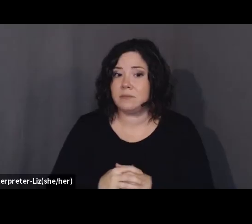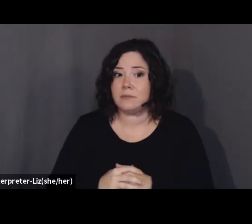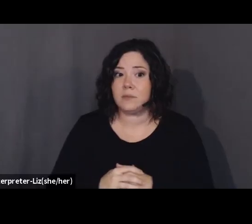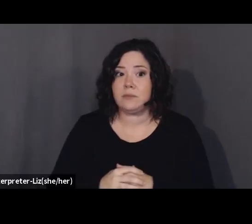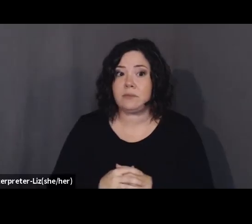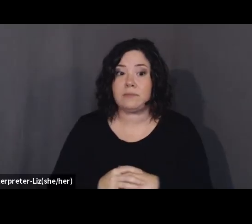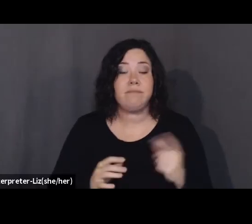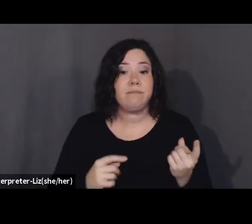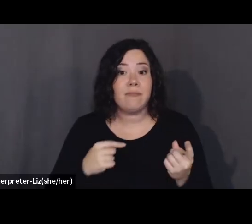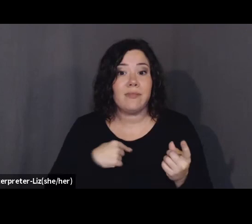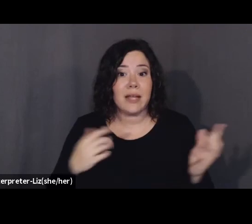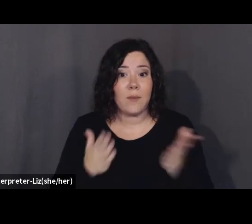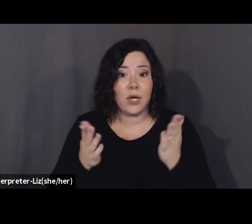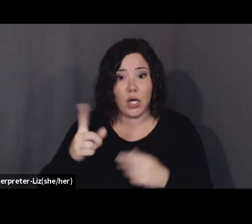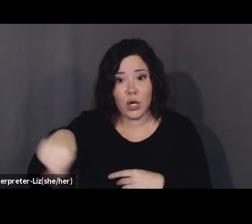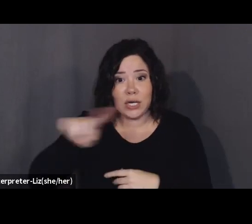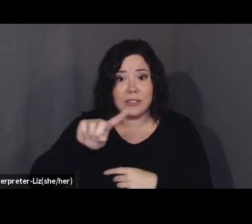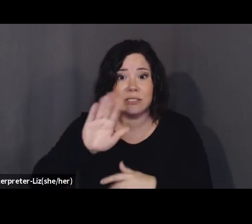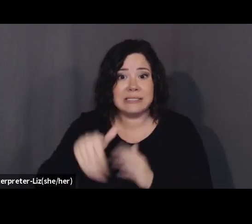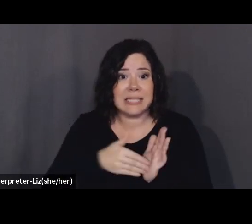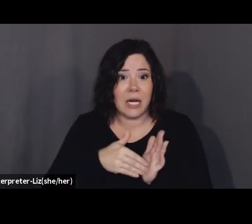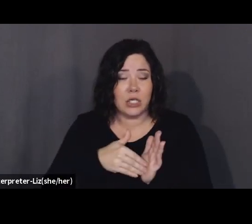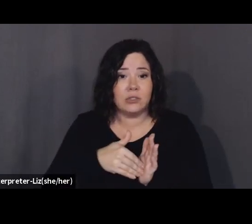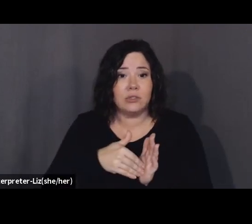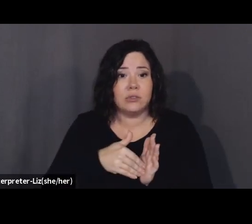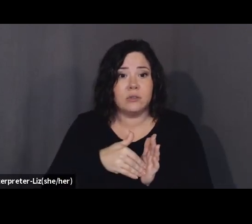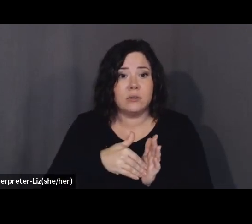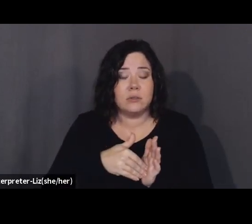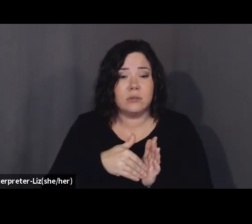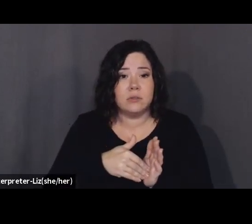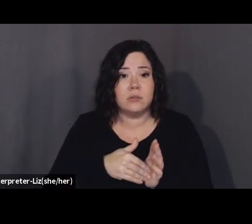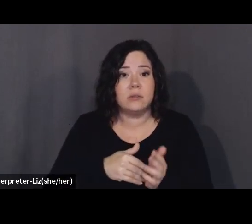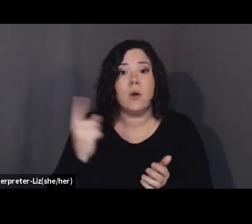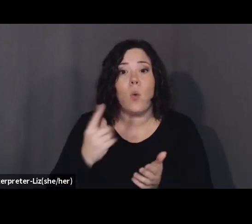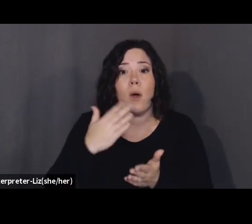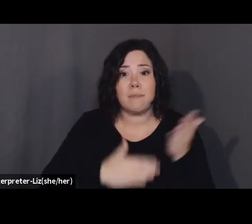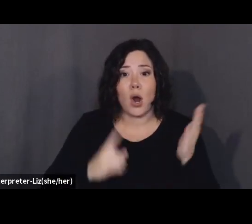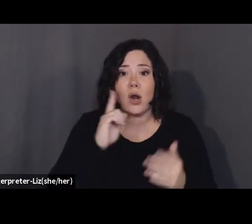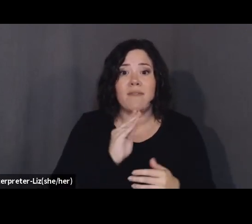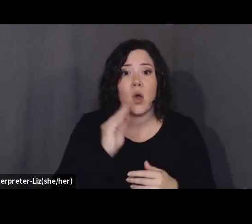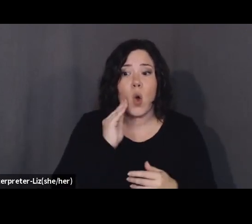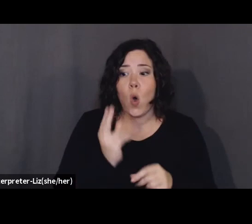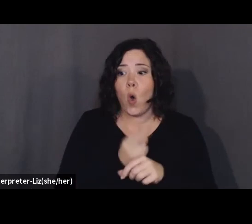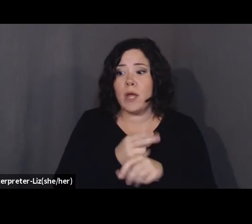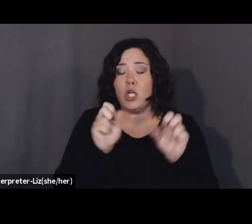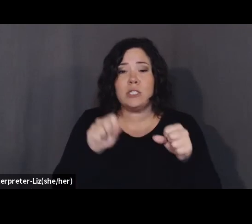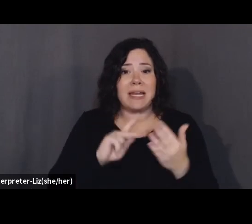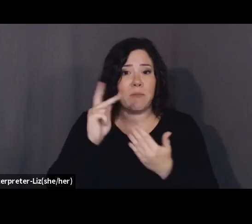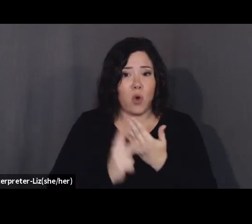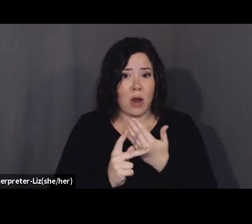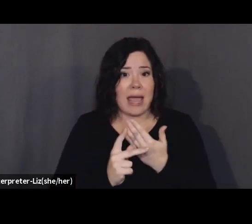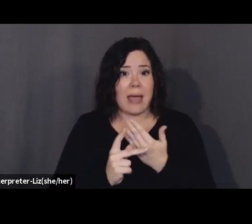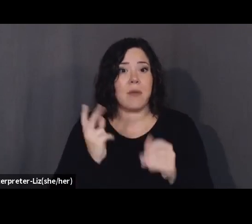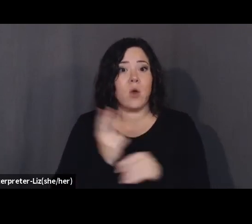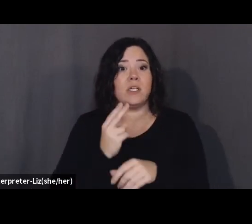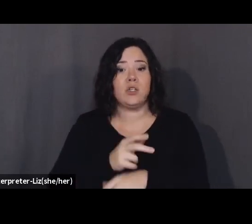I would just encourage other centers. One of the parts of the home usability plan was going through the AARP's